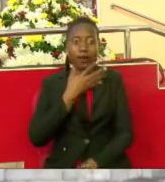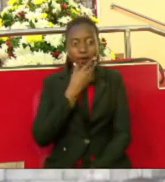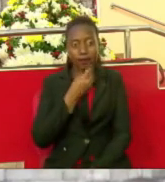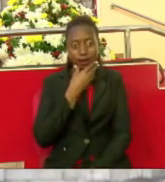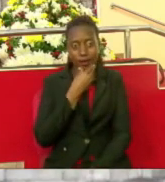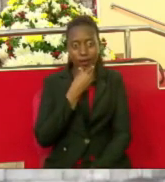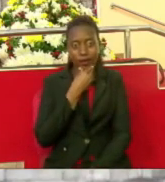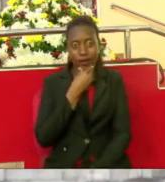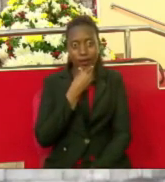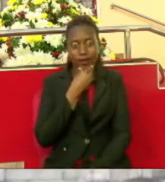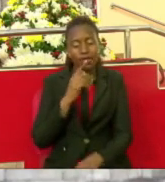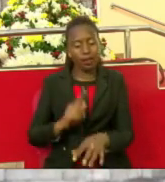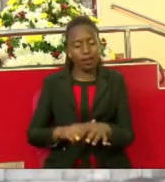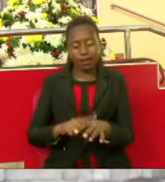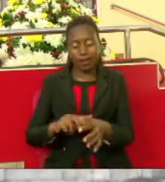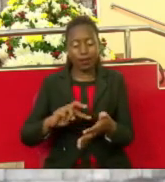This moment means to